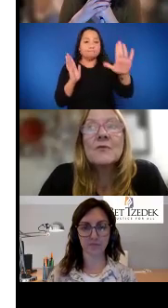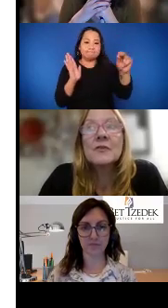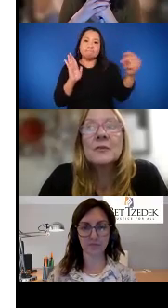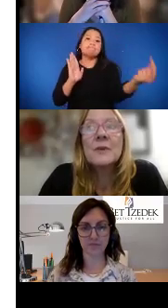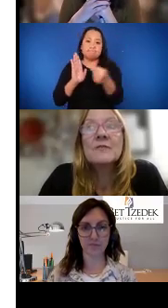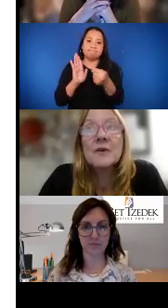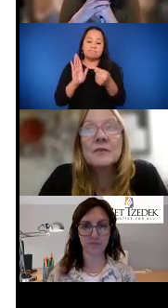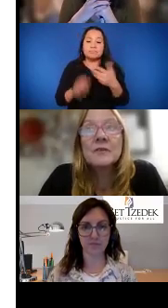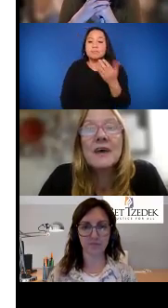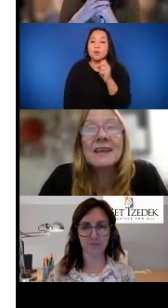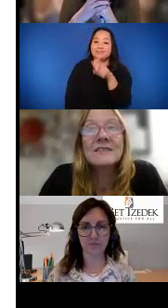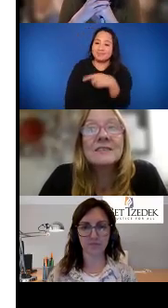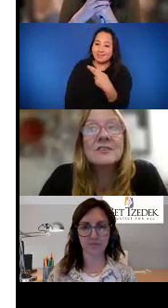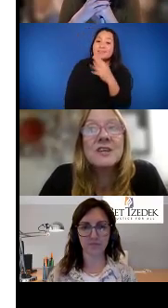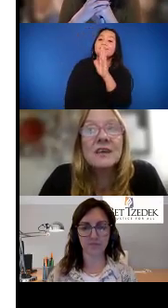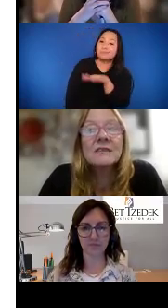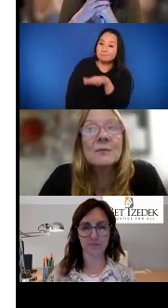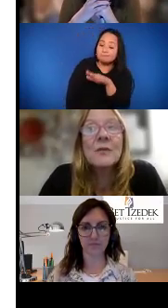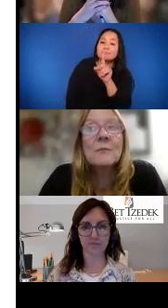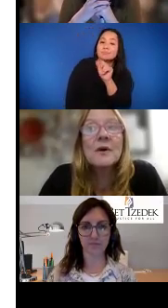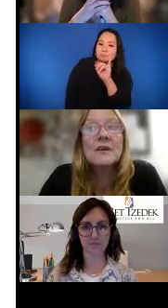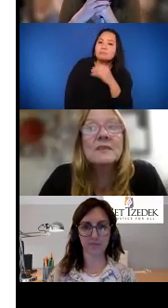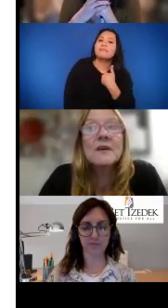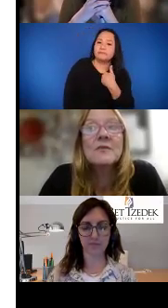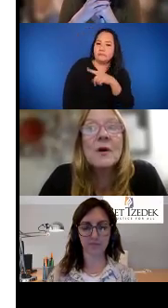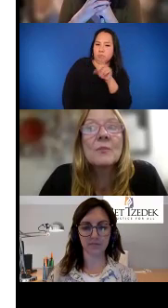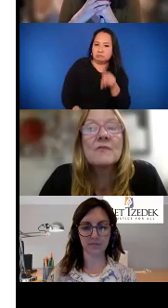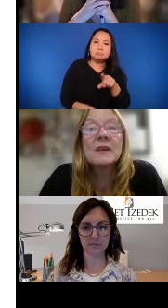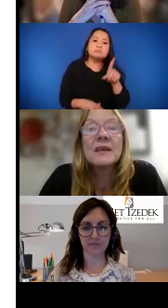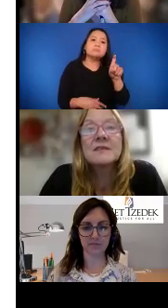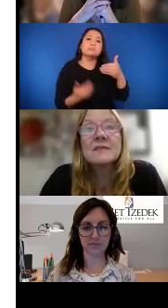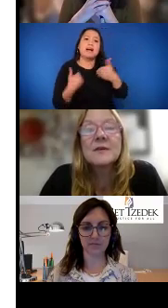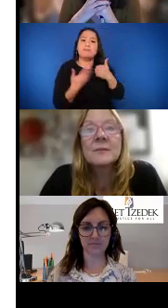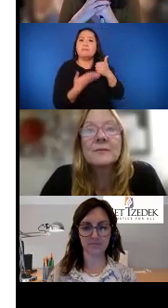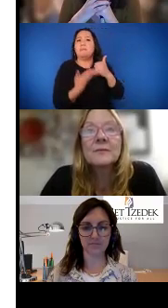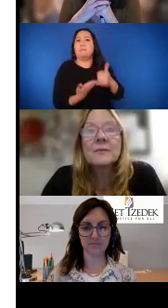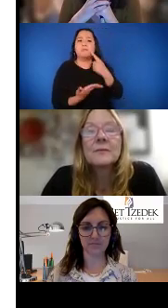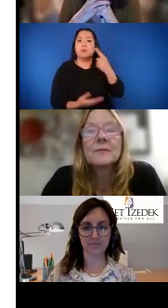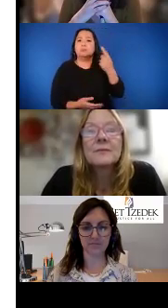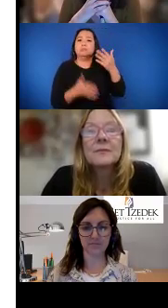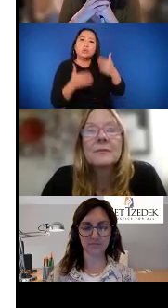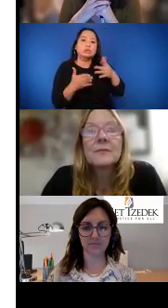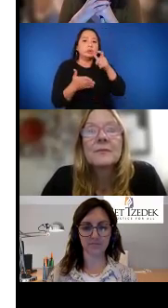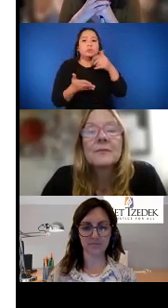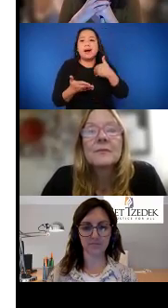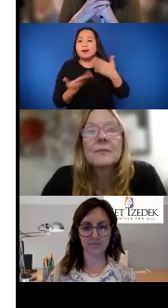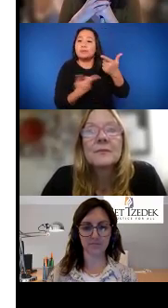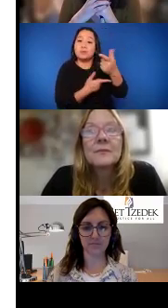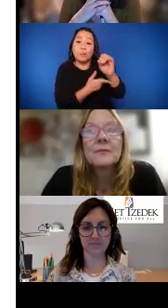a GoFundMe fund and it's legit, but the monies have not been released?